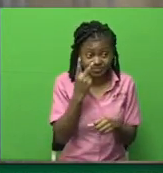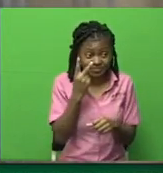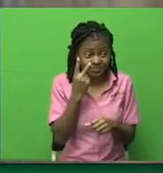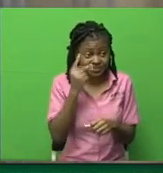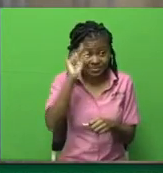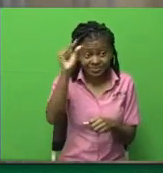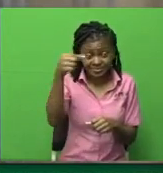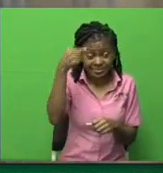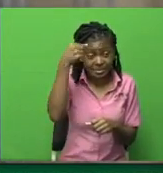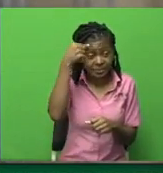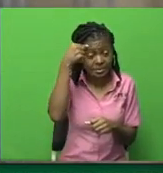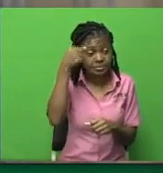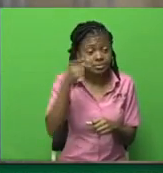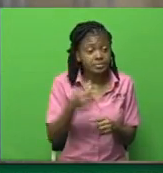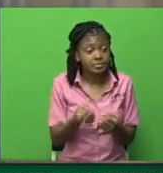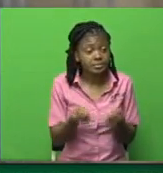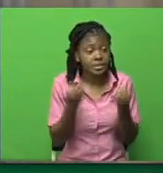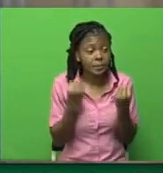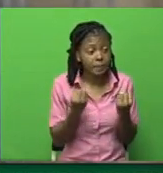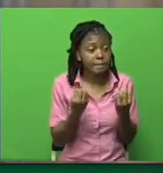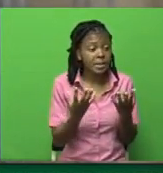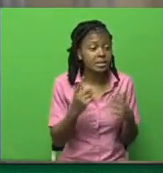of supporting